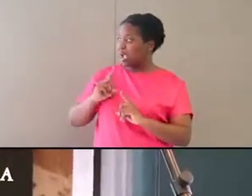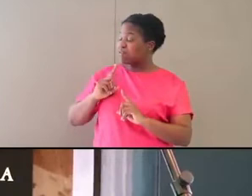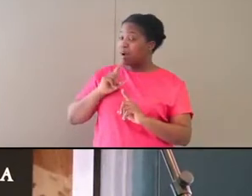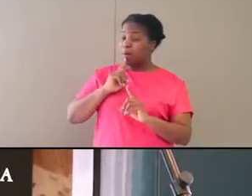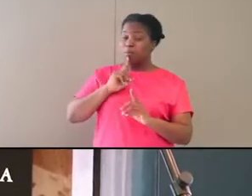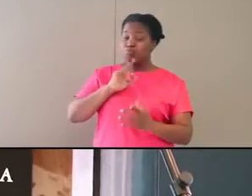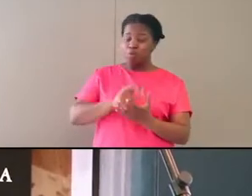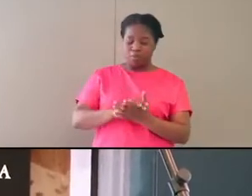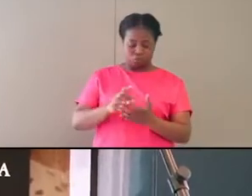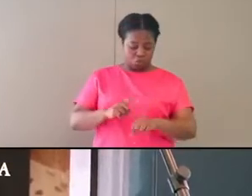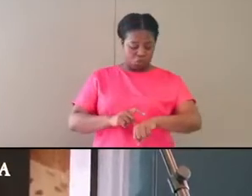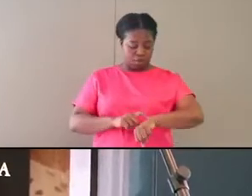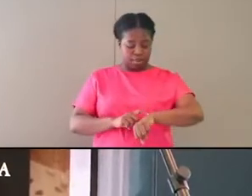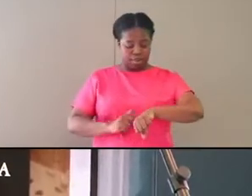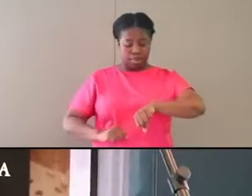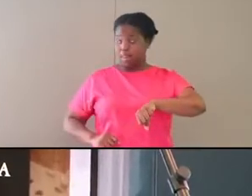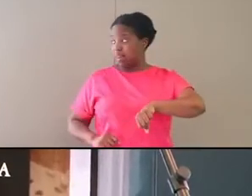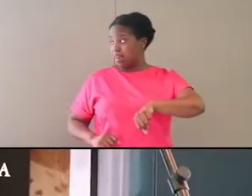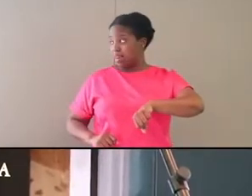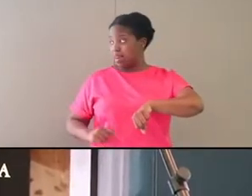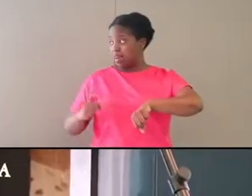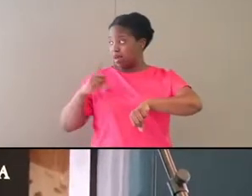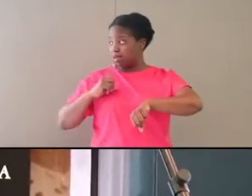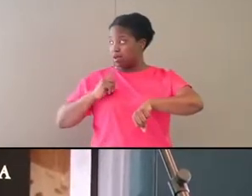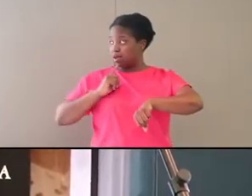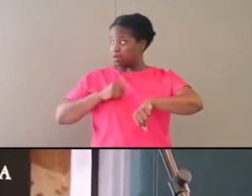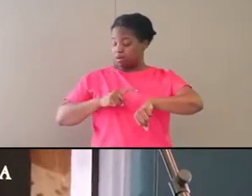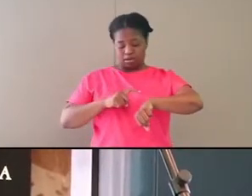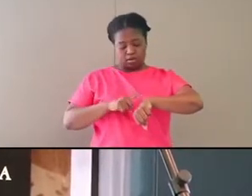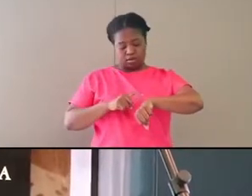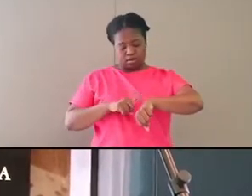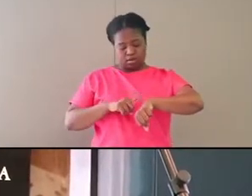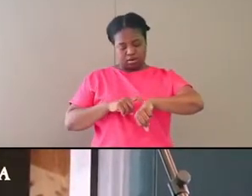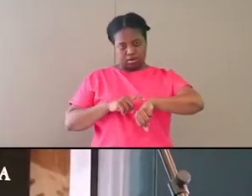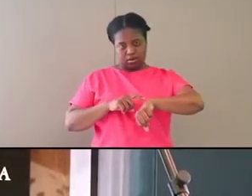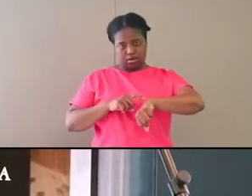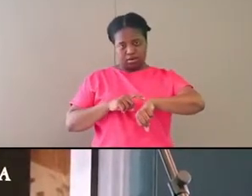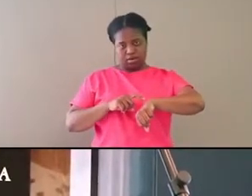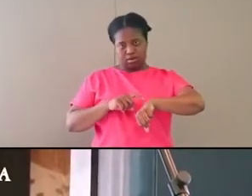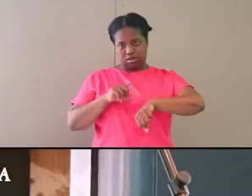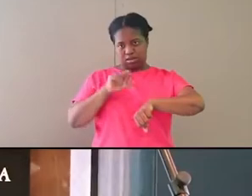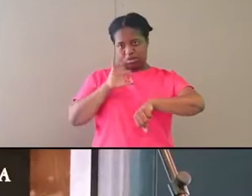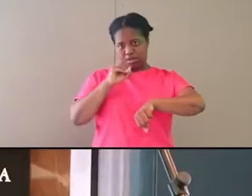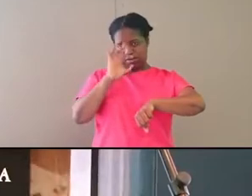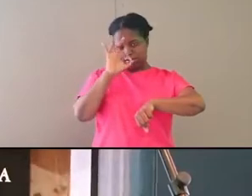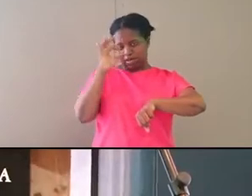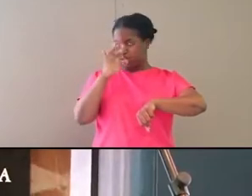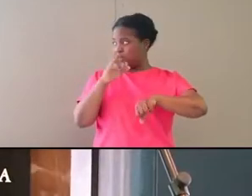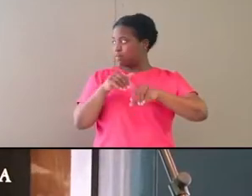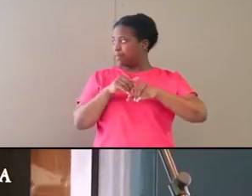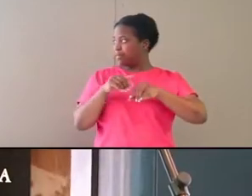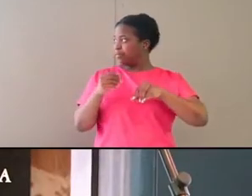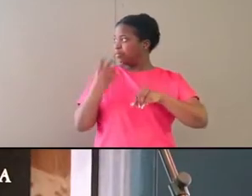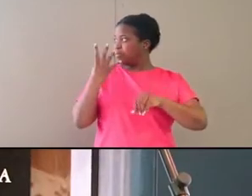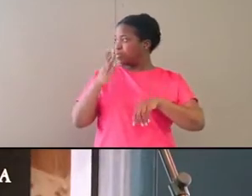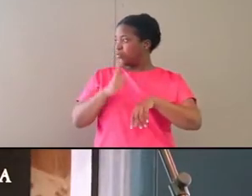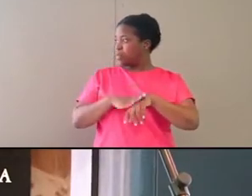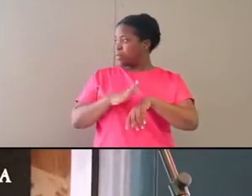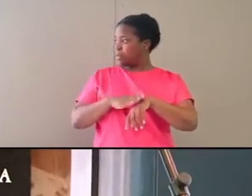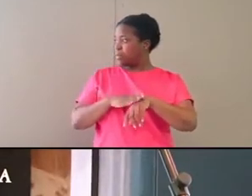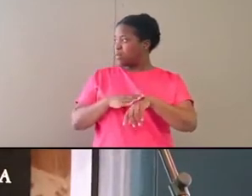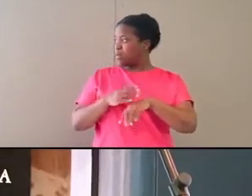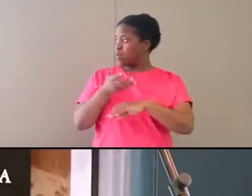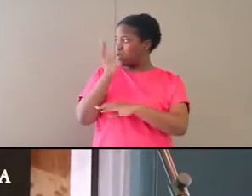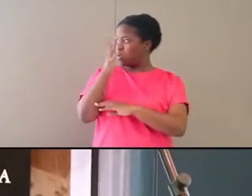in this room, researchers, hint, hint, that we'll be out of here in the next 30 minutes. I still have four more people who need to